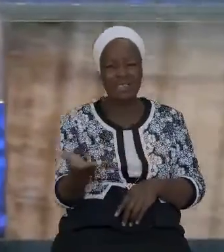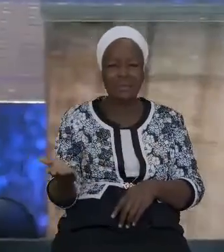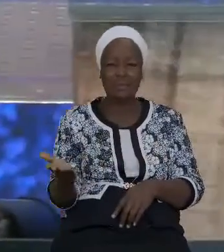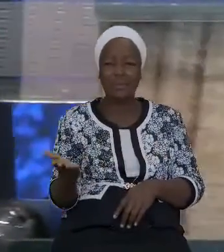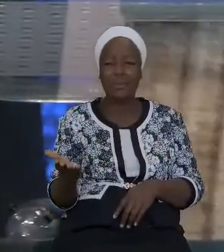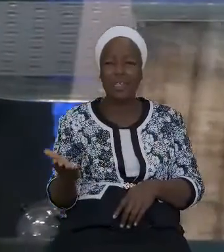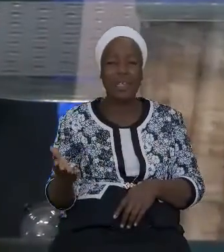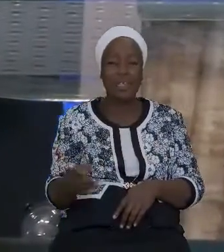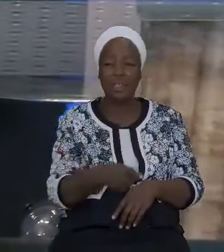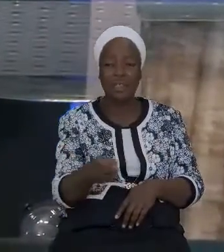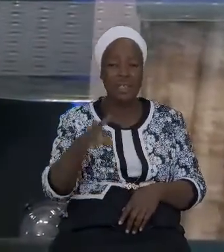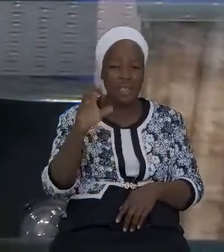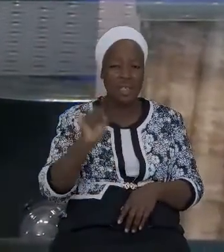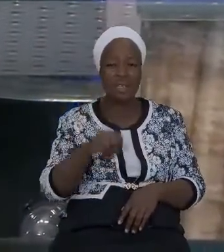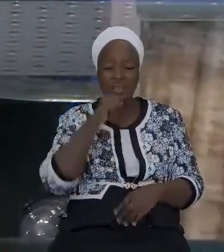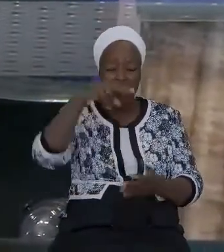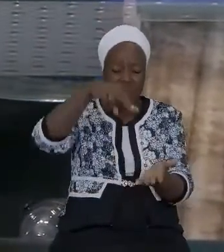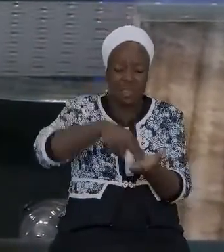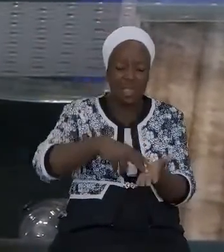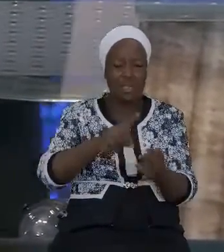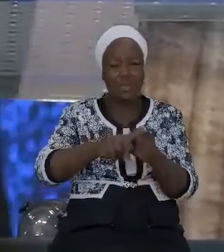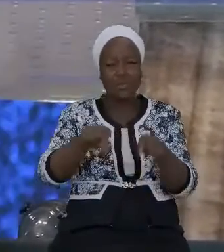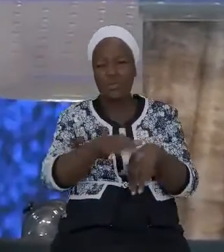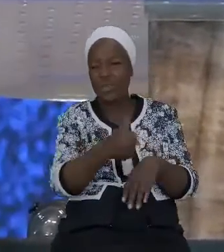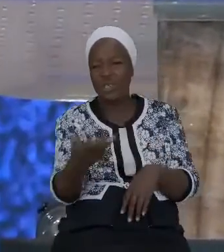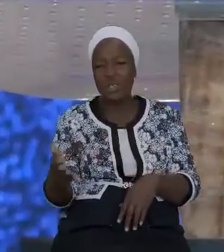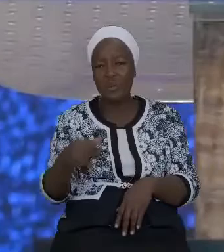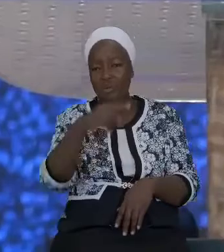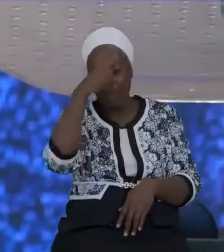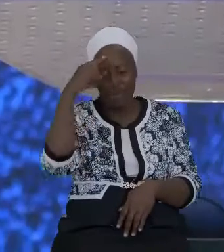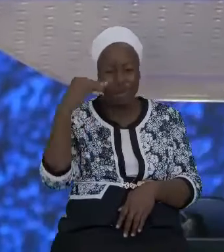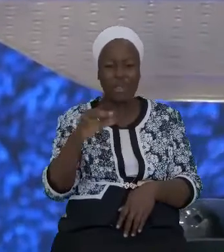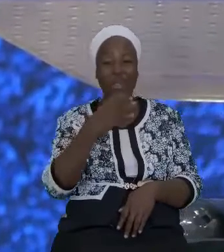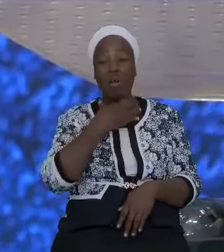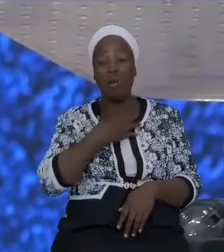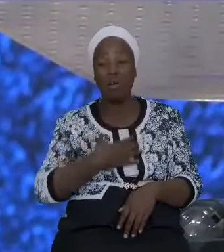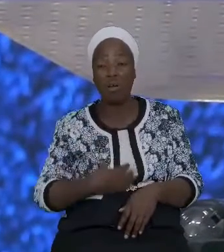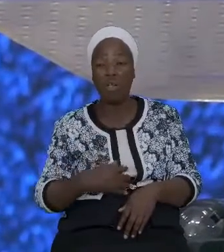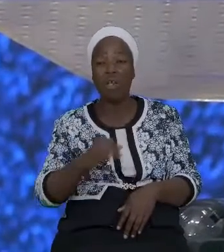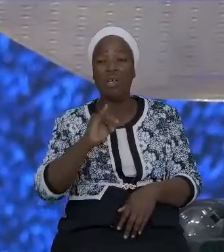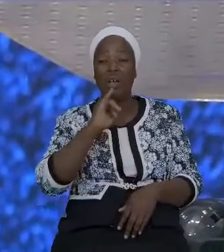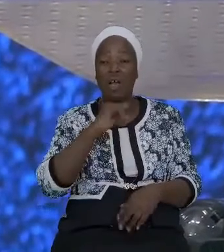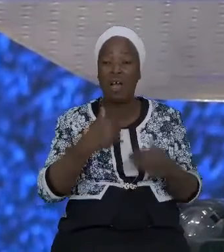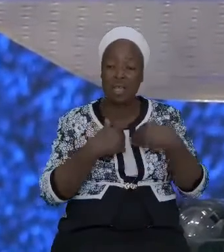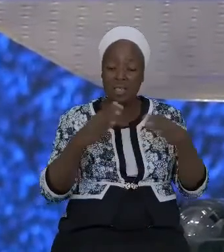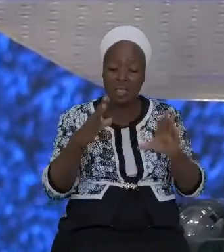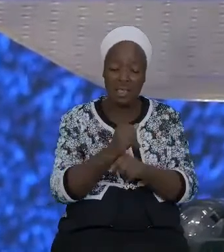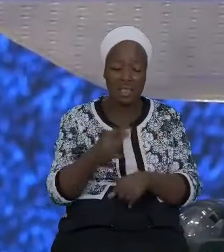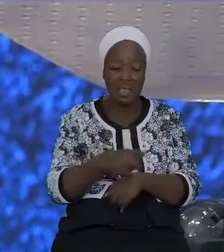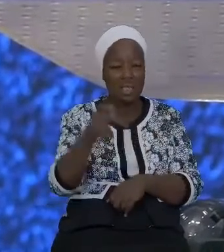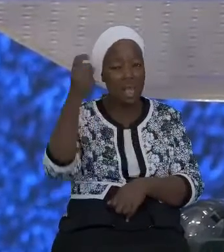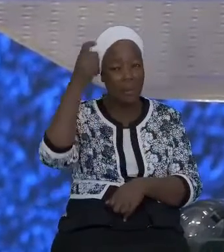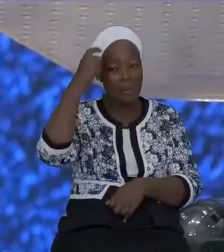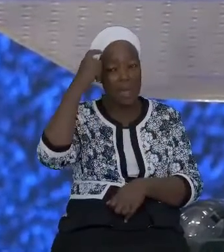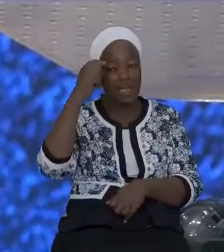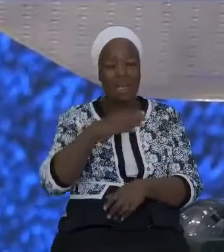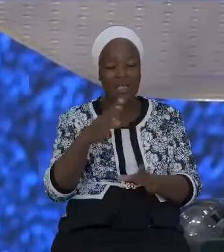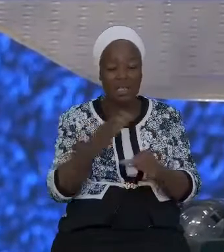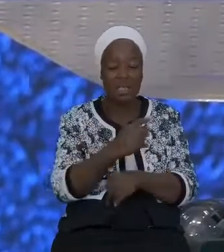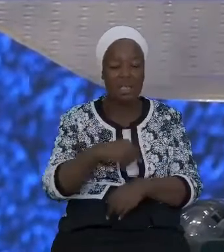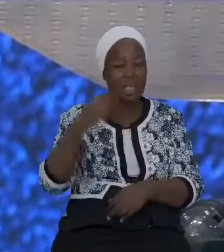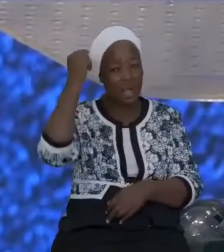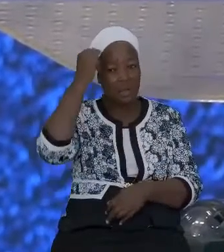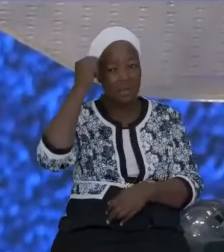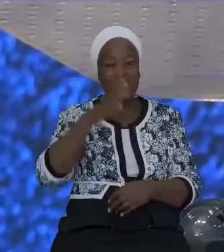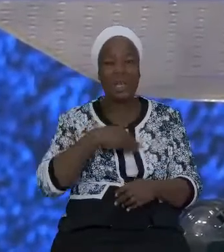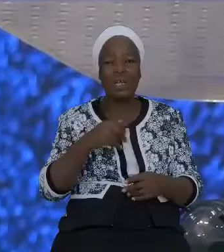anything. They cannot get up and do anything, because you know the famine has taken their mind, has taken their thoughts